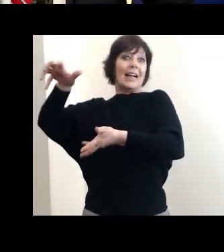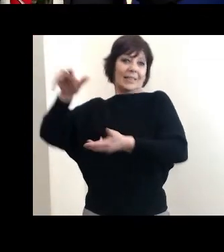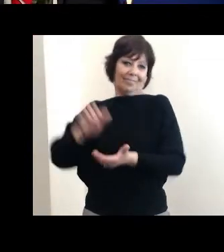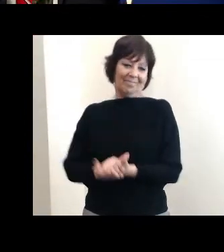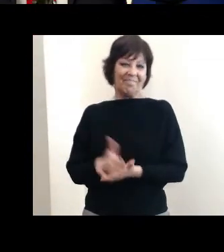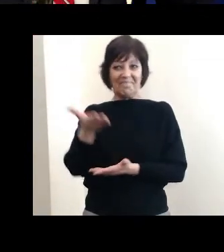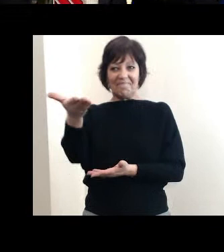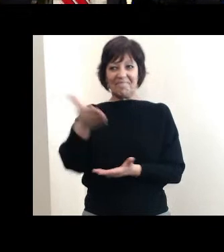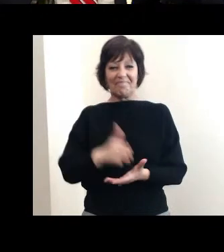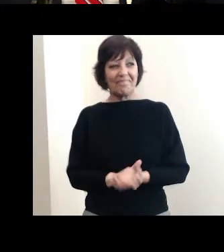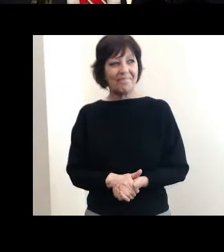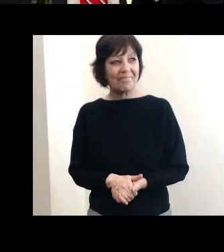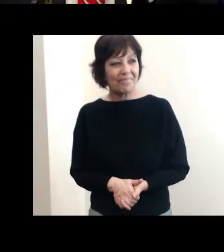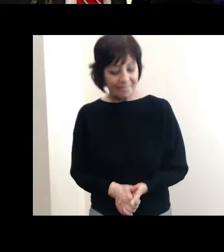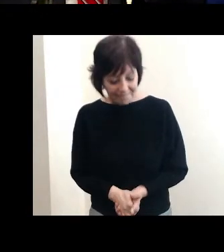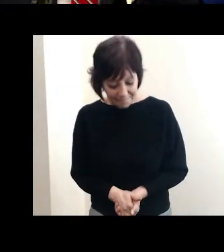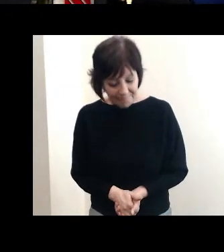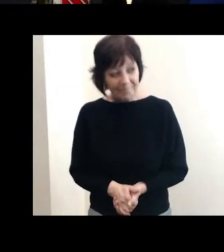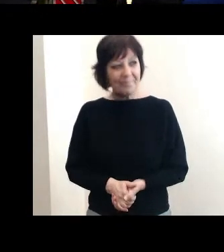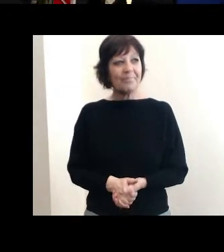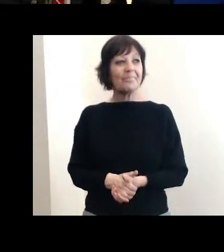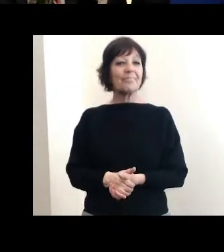Burstein.